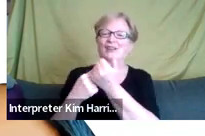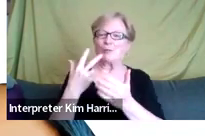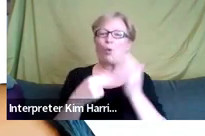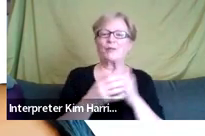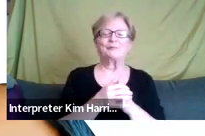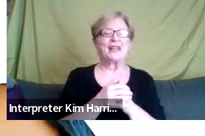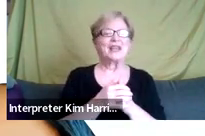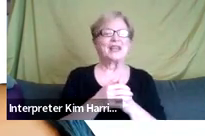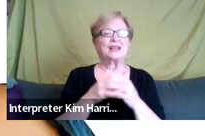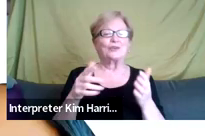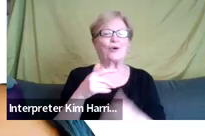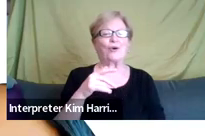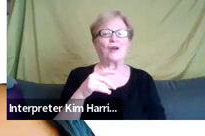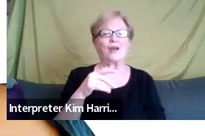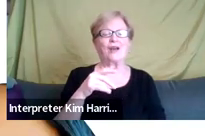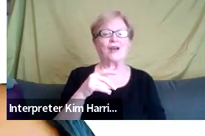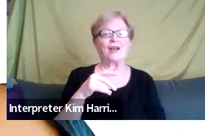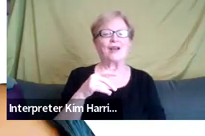with introductions, please.